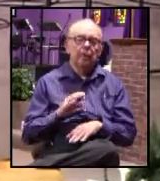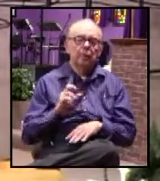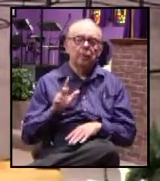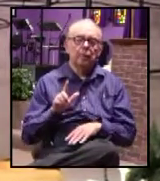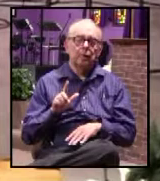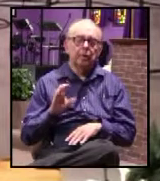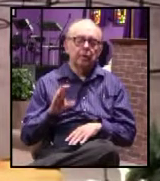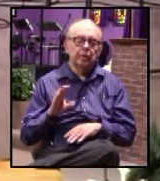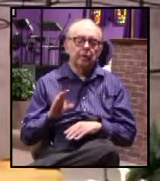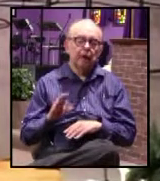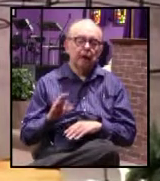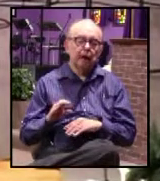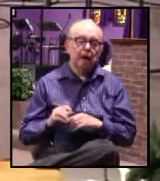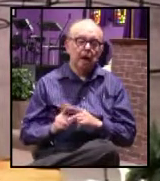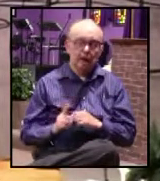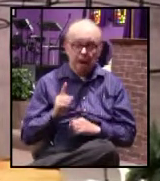above.